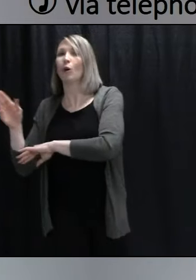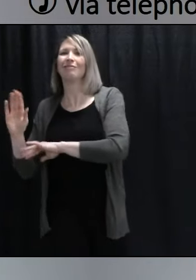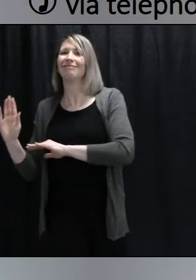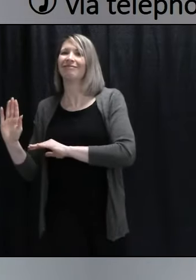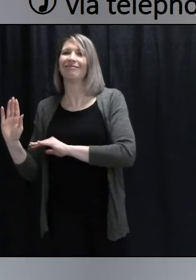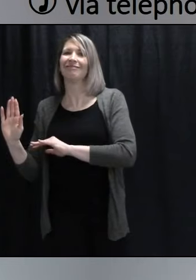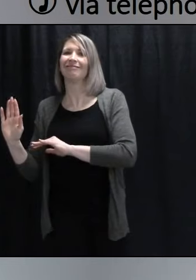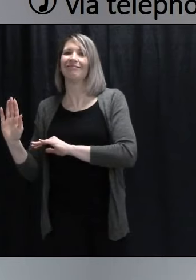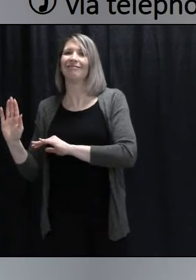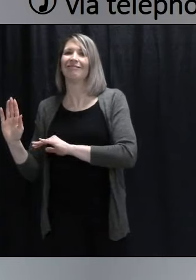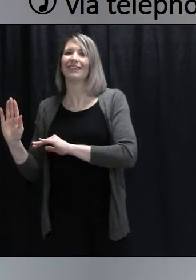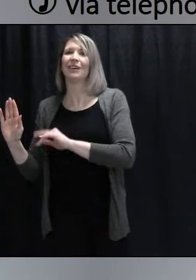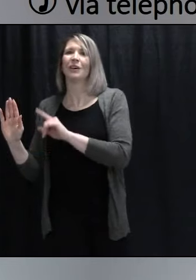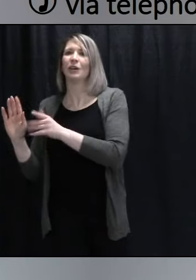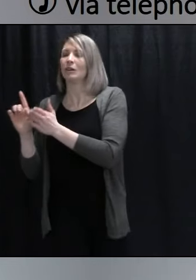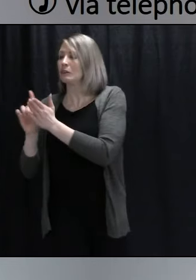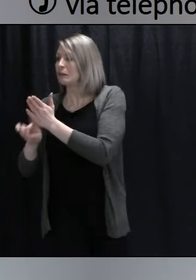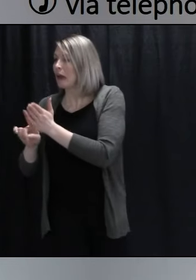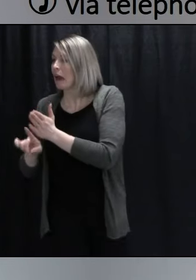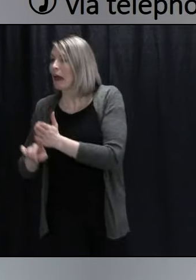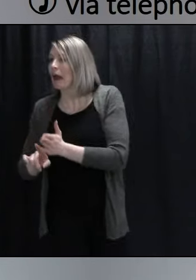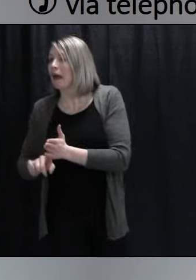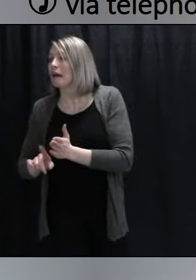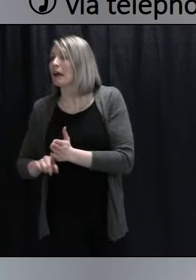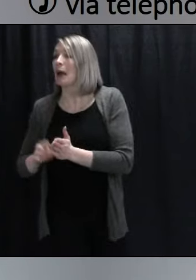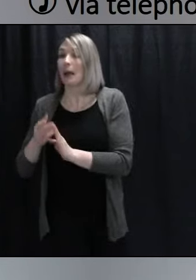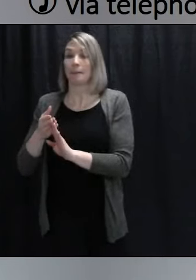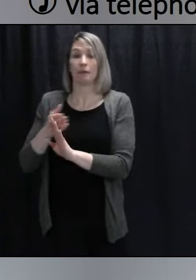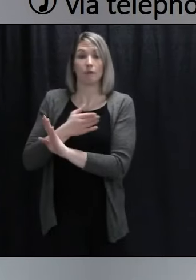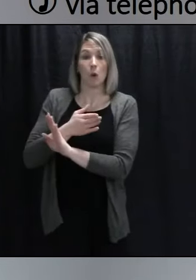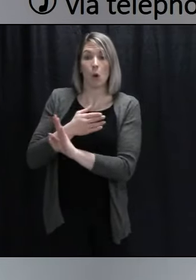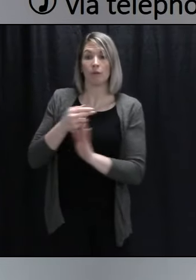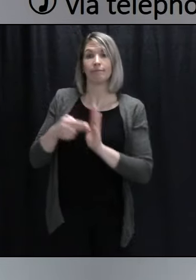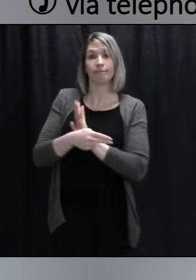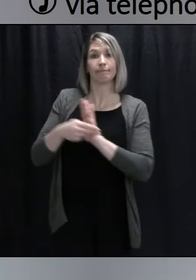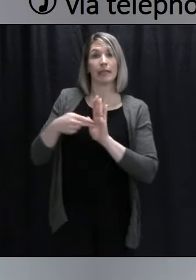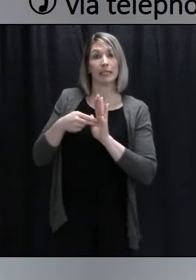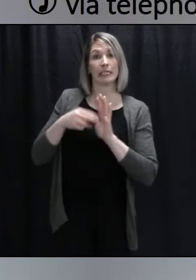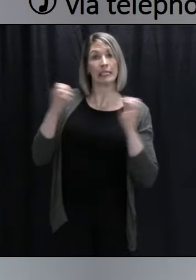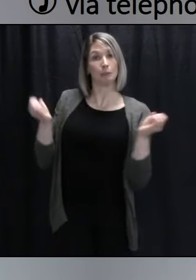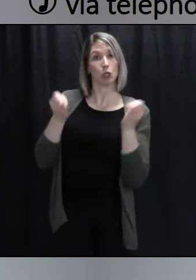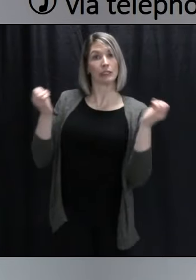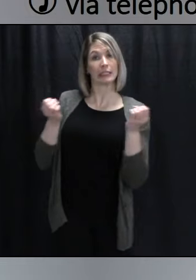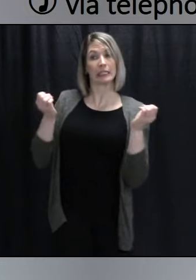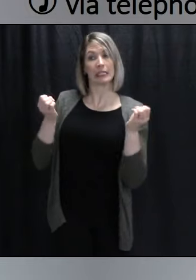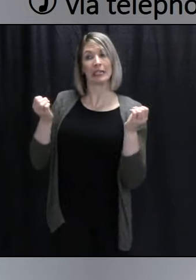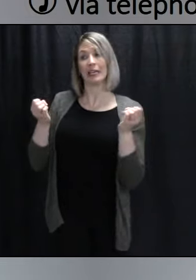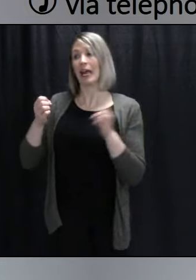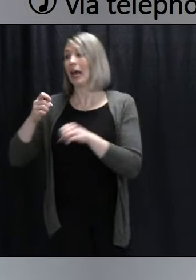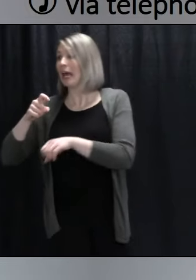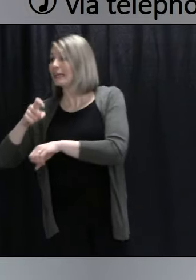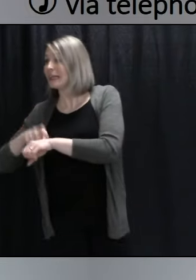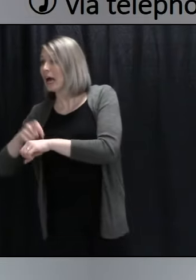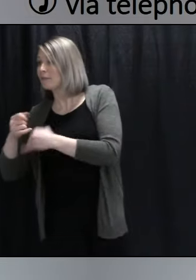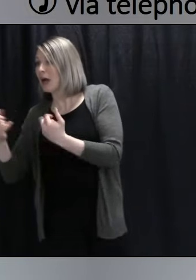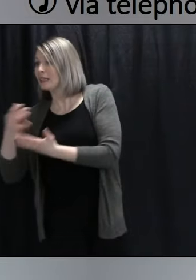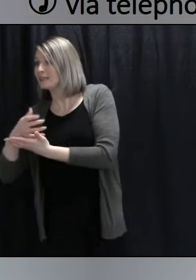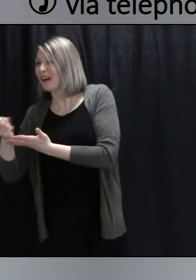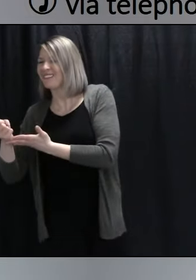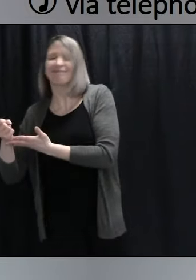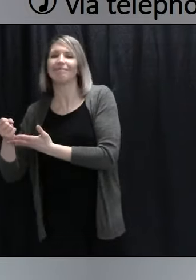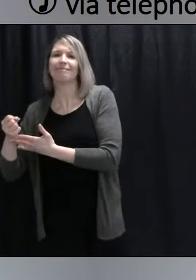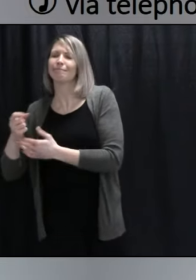pandemic. What the state of inventory was at the time the pandemic started, I couldn't honestly tell you. Thank